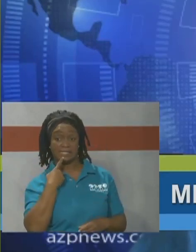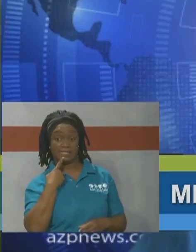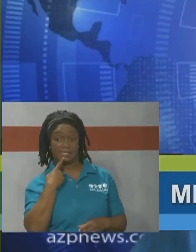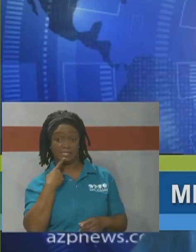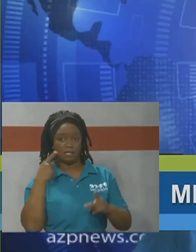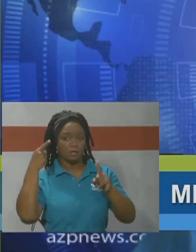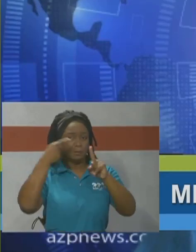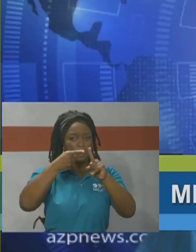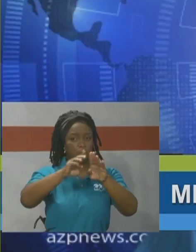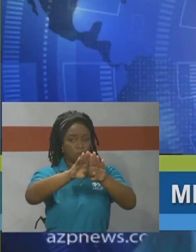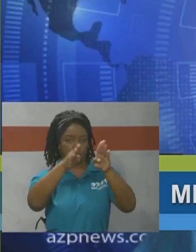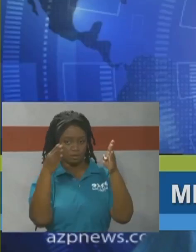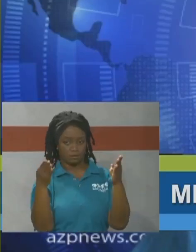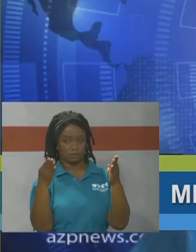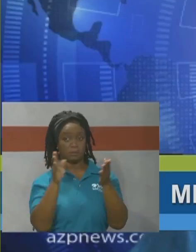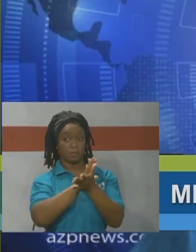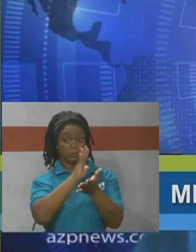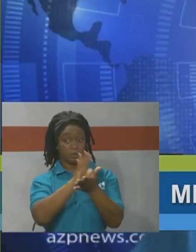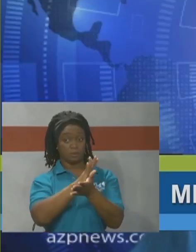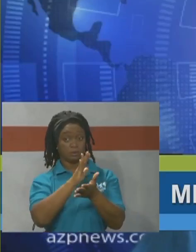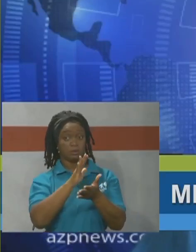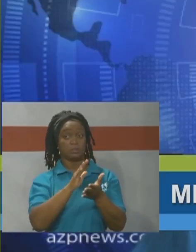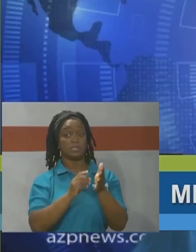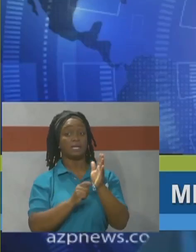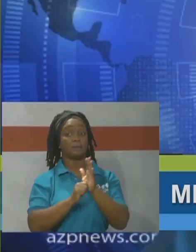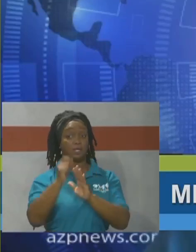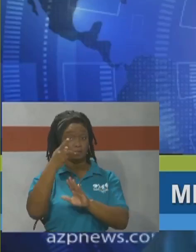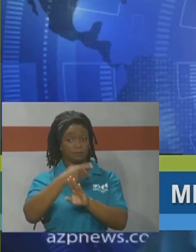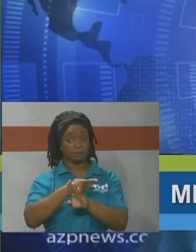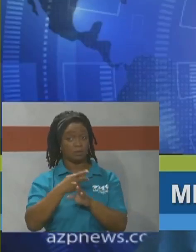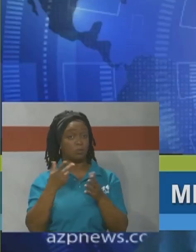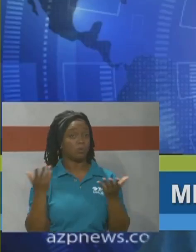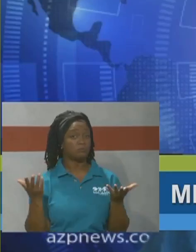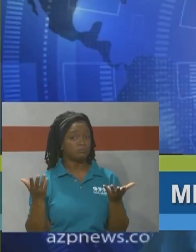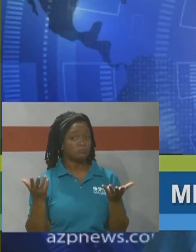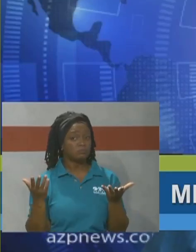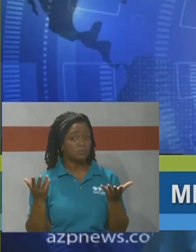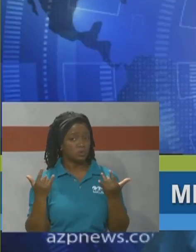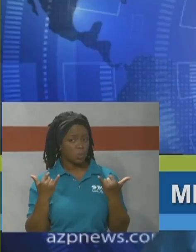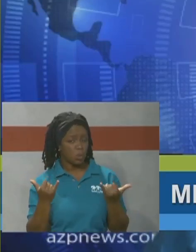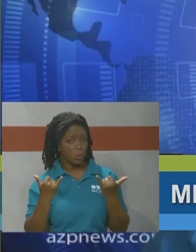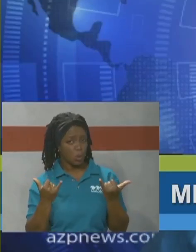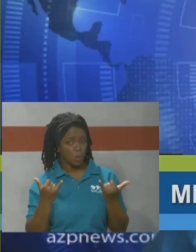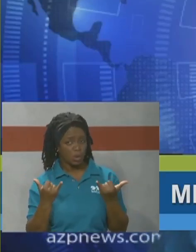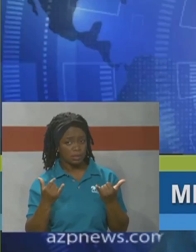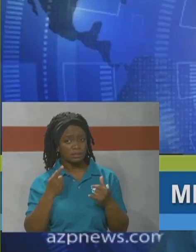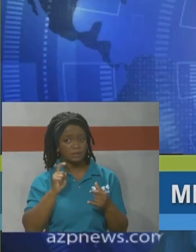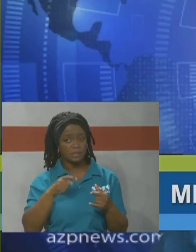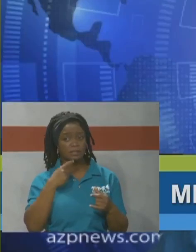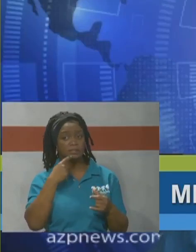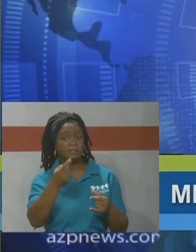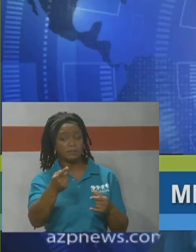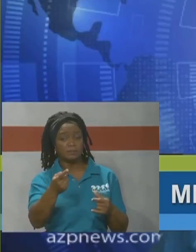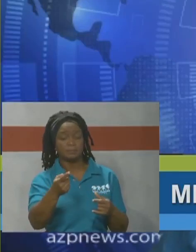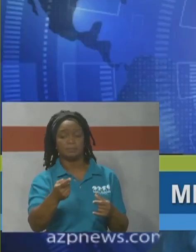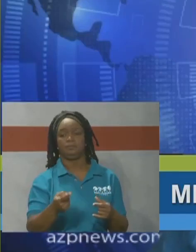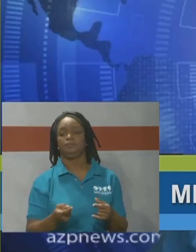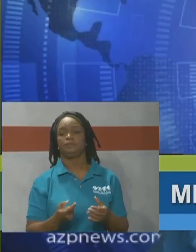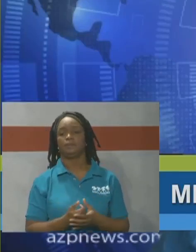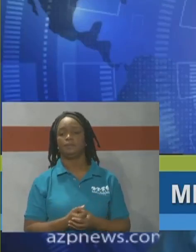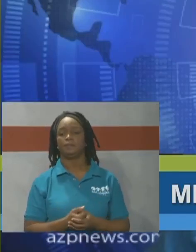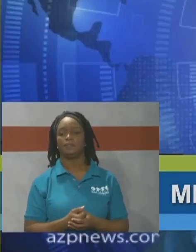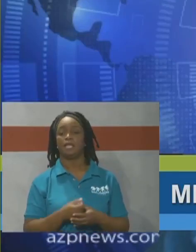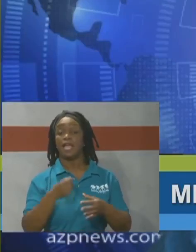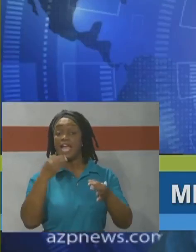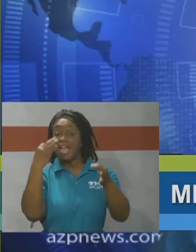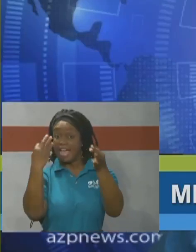factors are going to play into that? At this point in time, can you safely say that after the